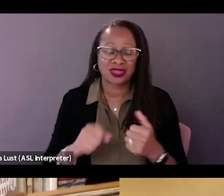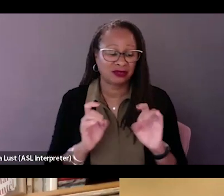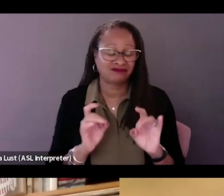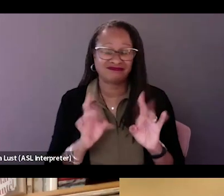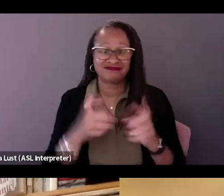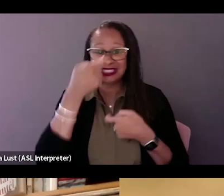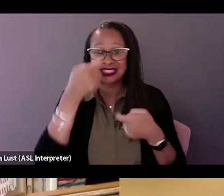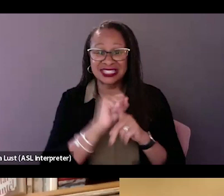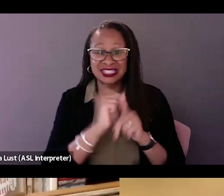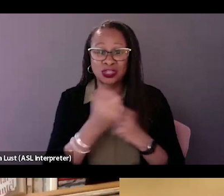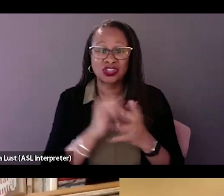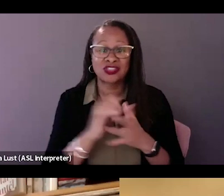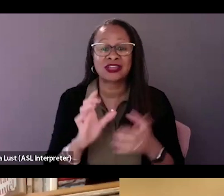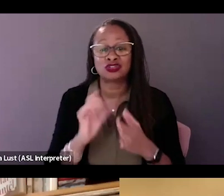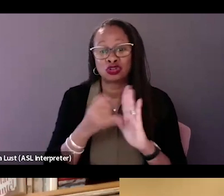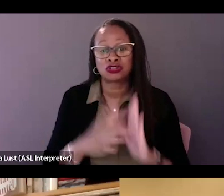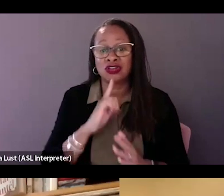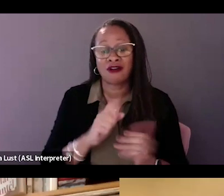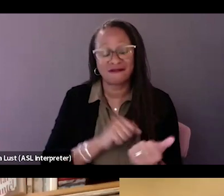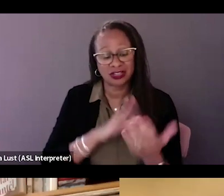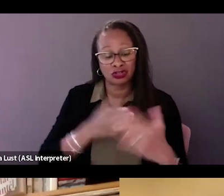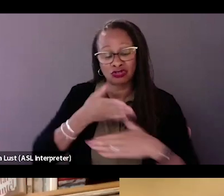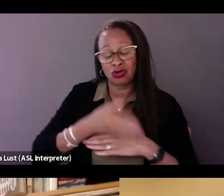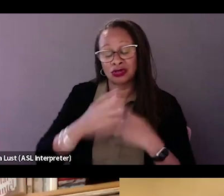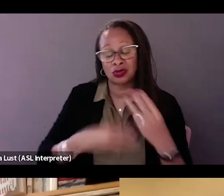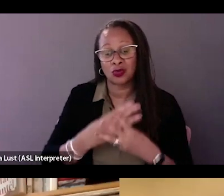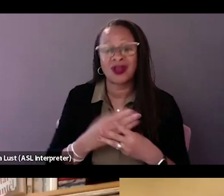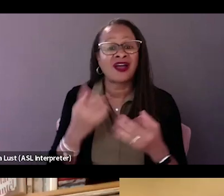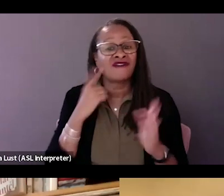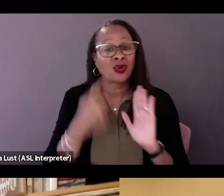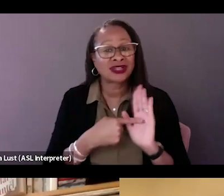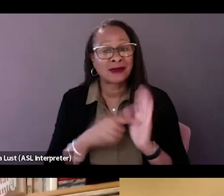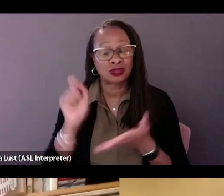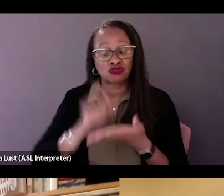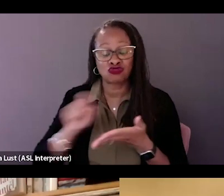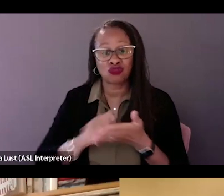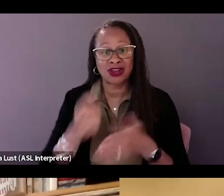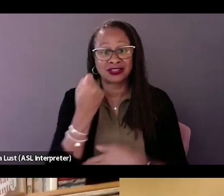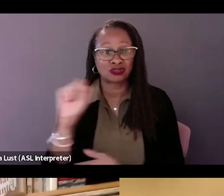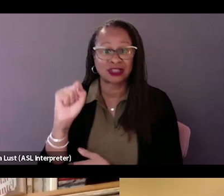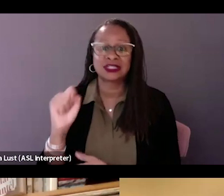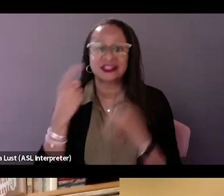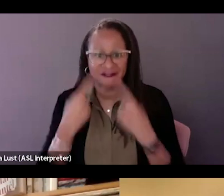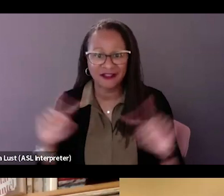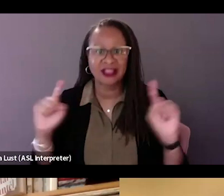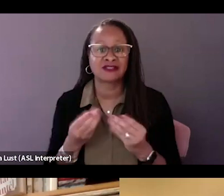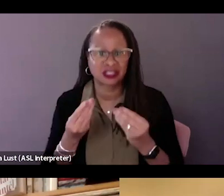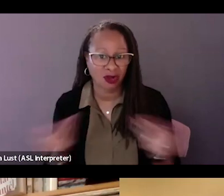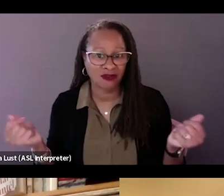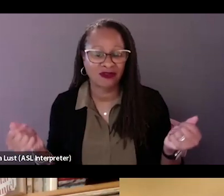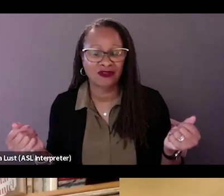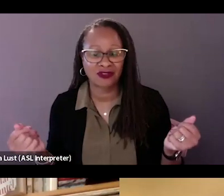world. For example, the writers' strike that's happening right now, that's finally has been resolved.